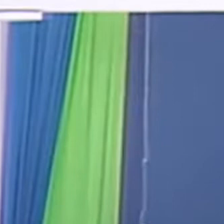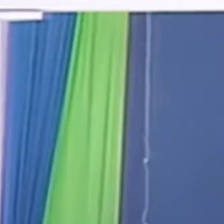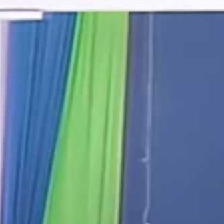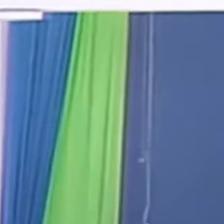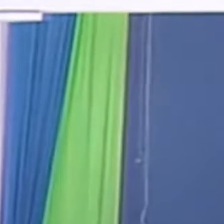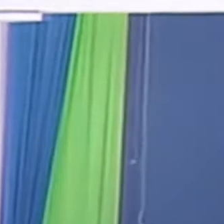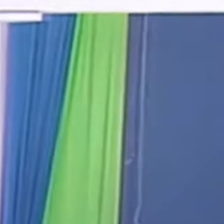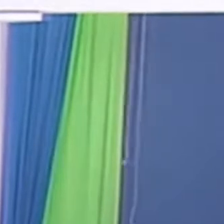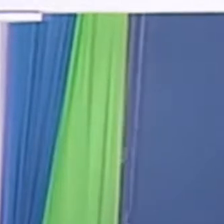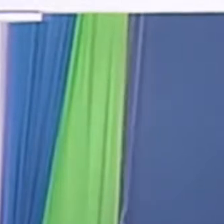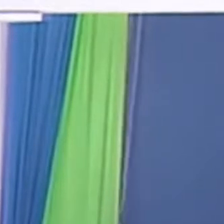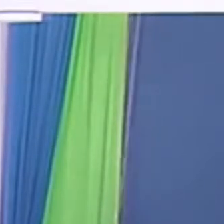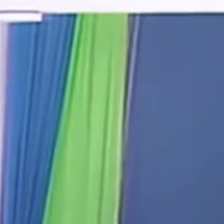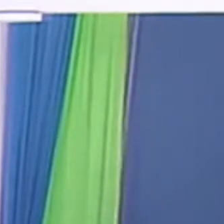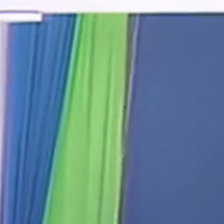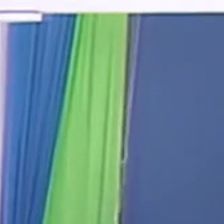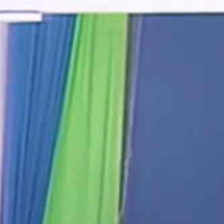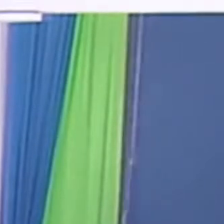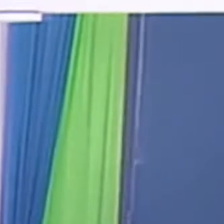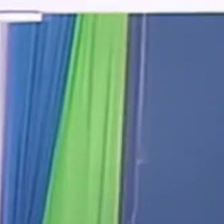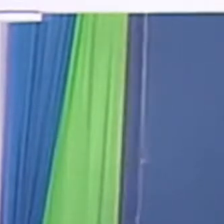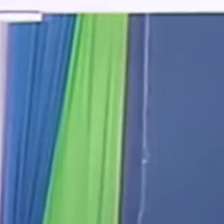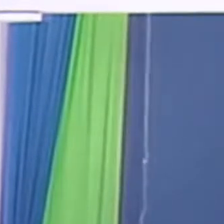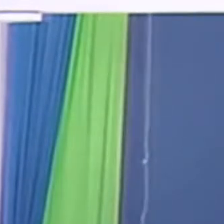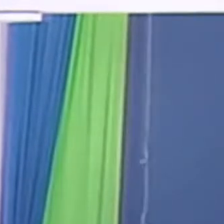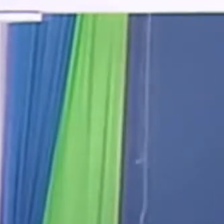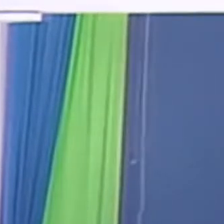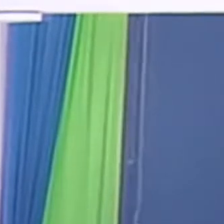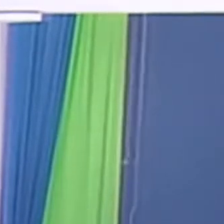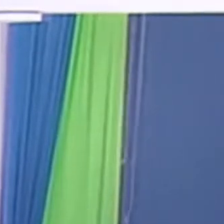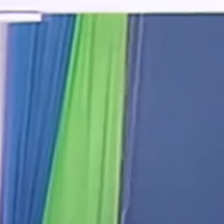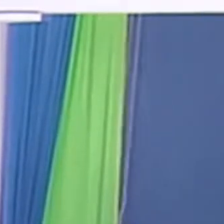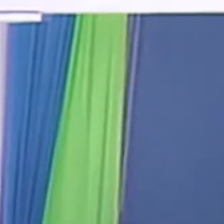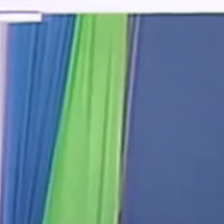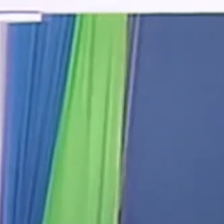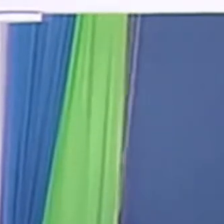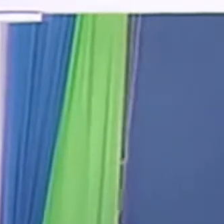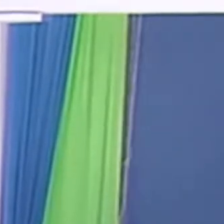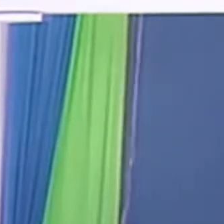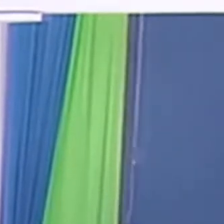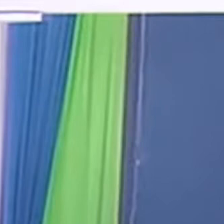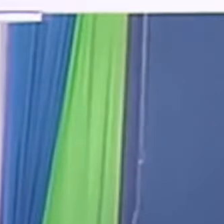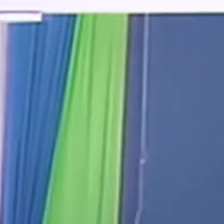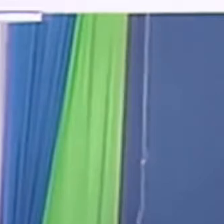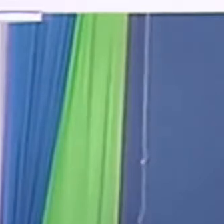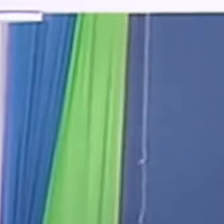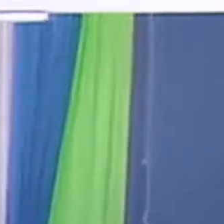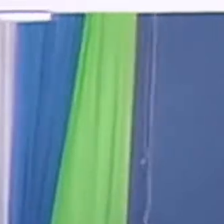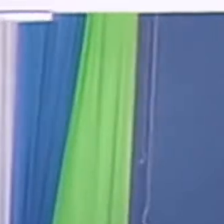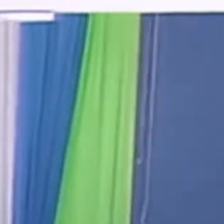may pass and whatever lies before me,